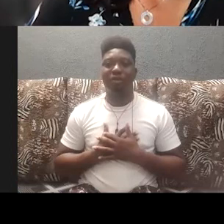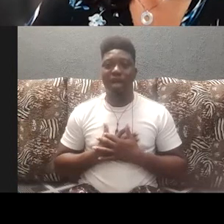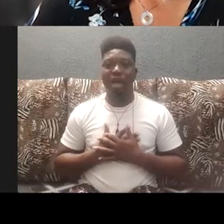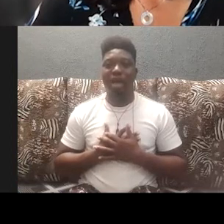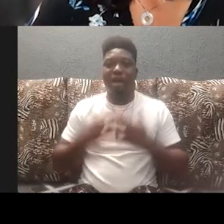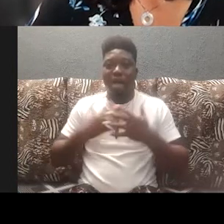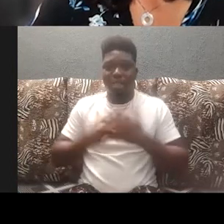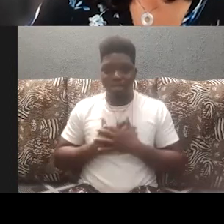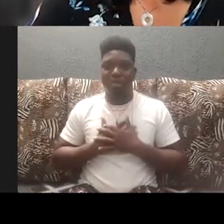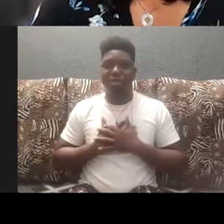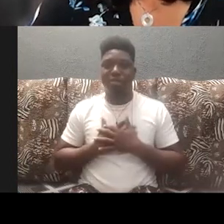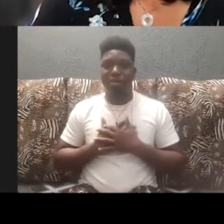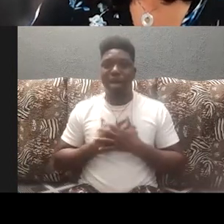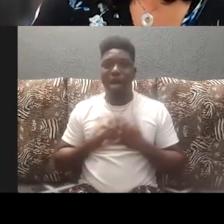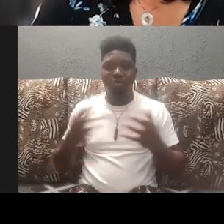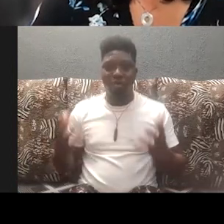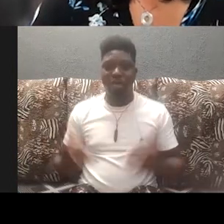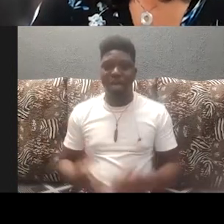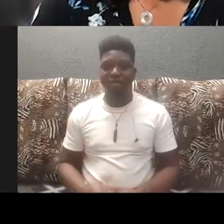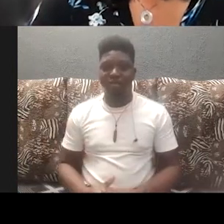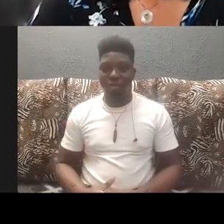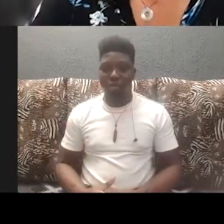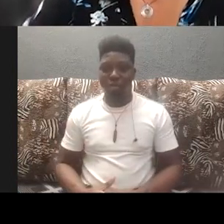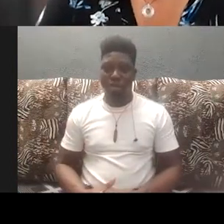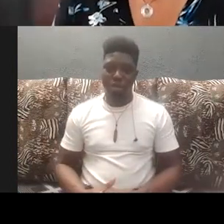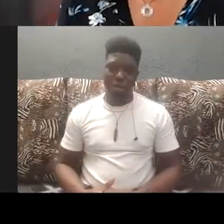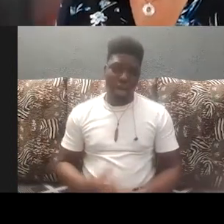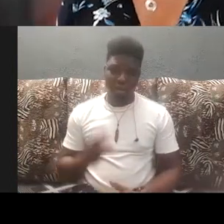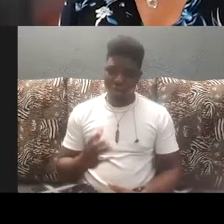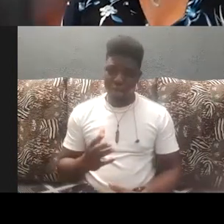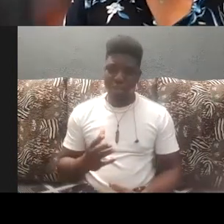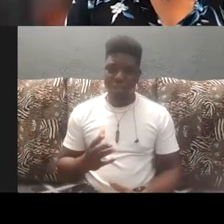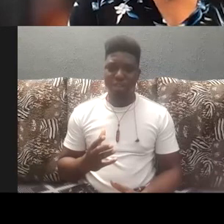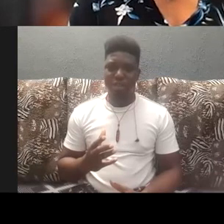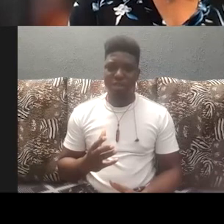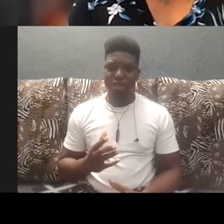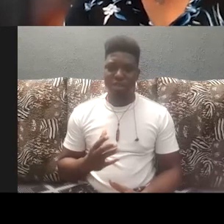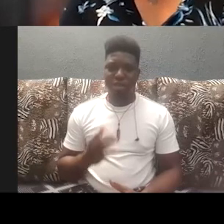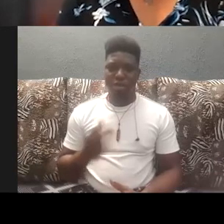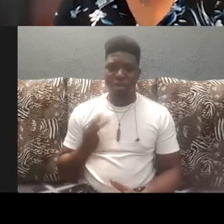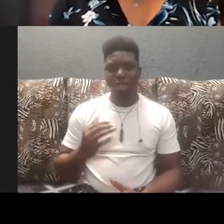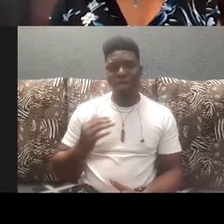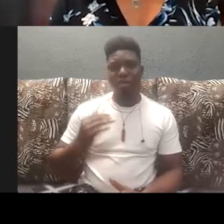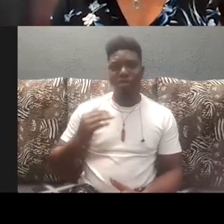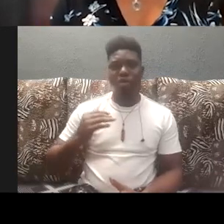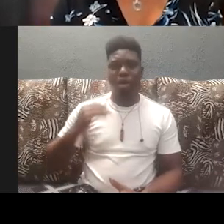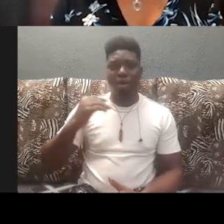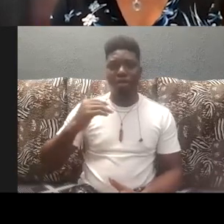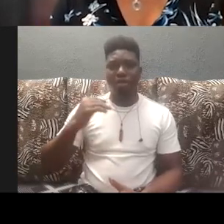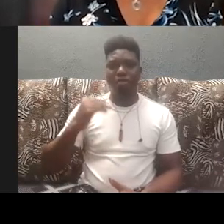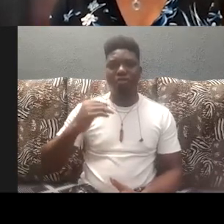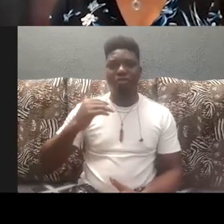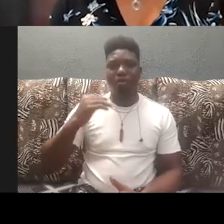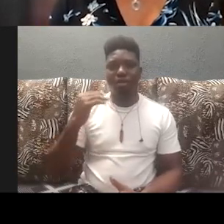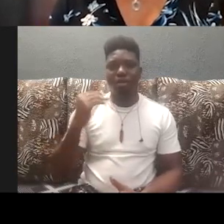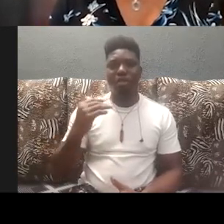to accept and move on with life. And if you look at it logically, when we talk about the